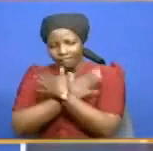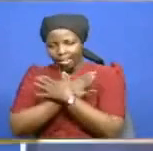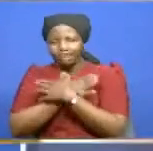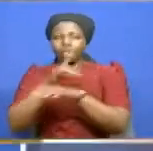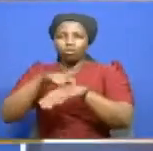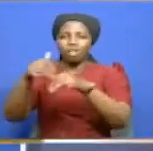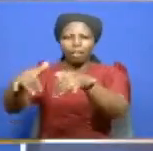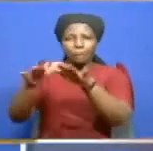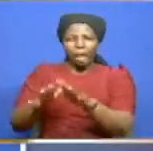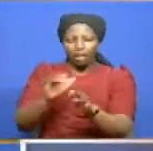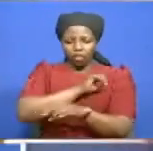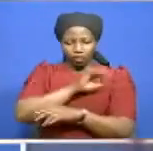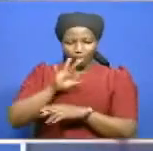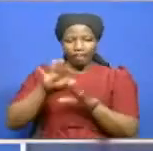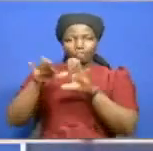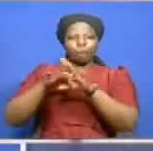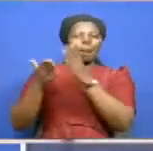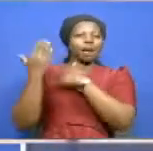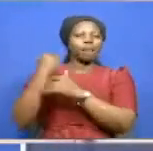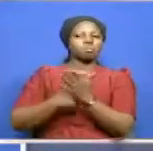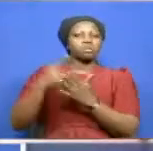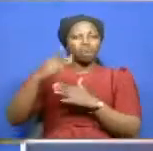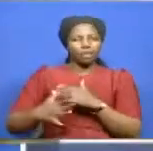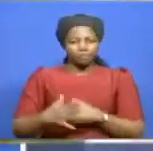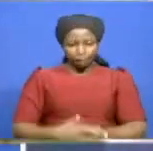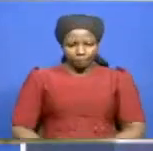last weekend. Even though members were on recess,